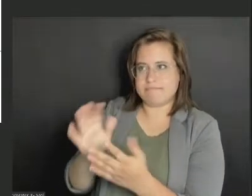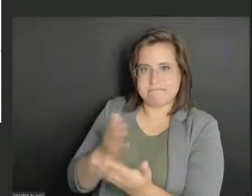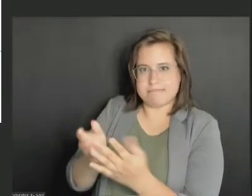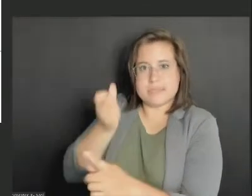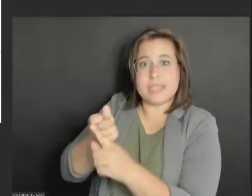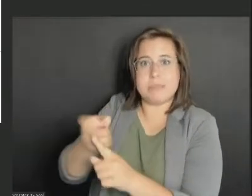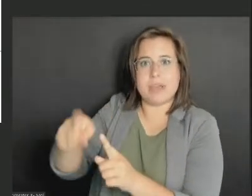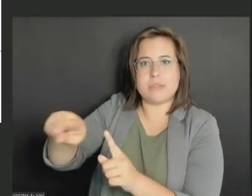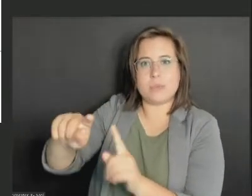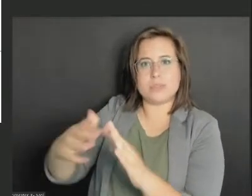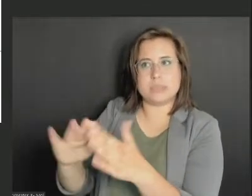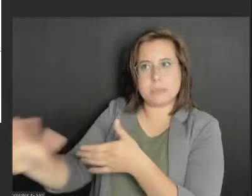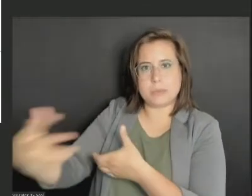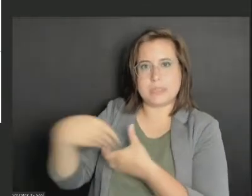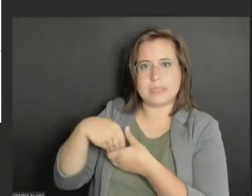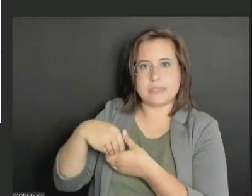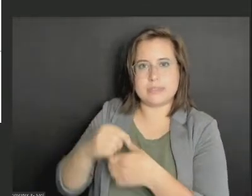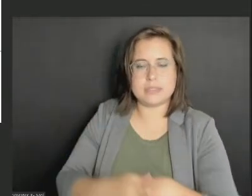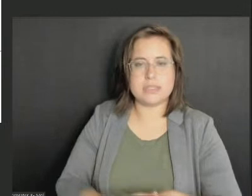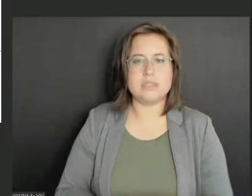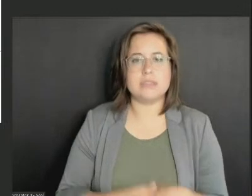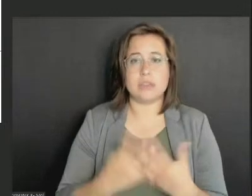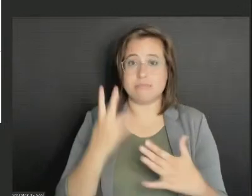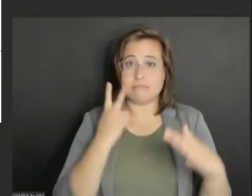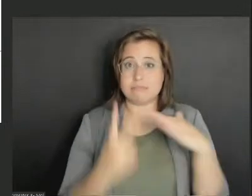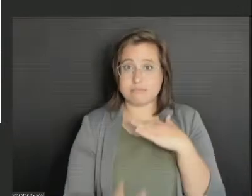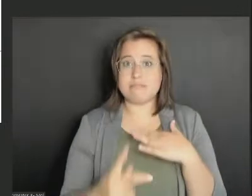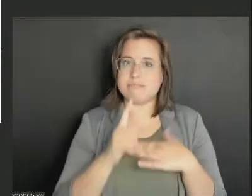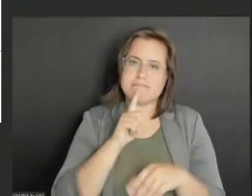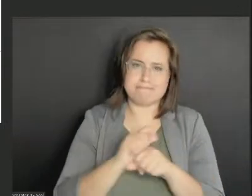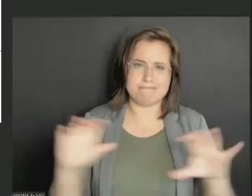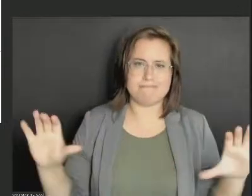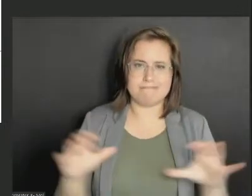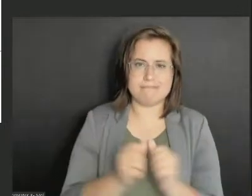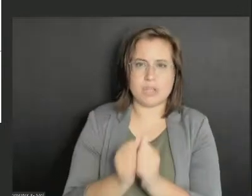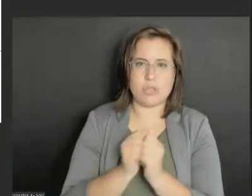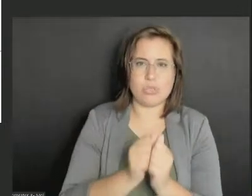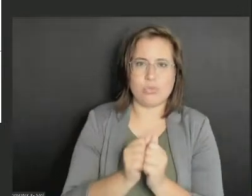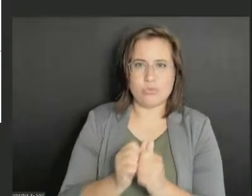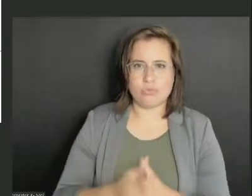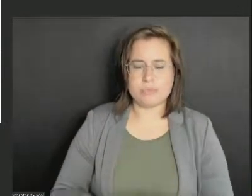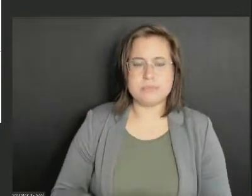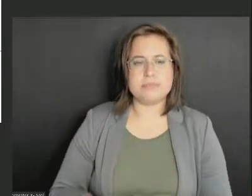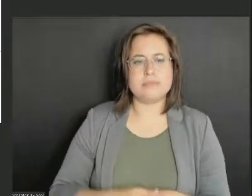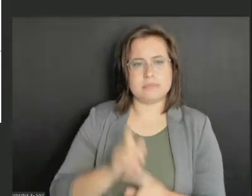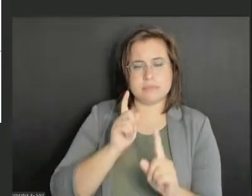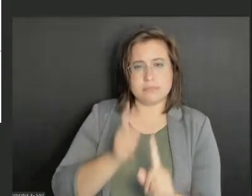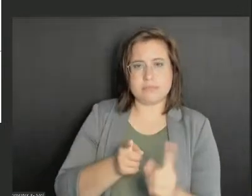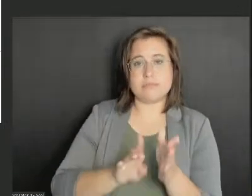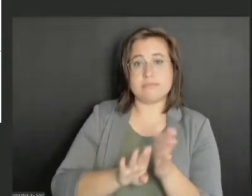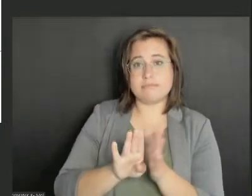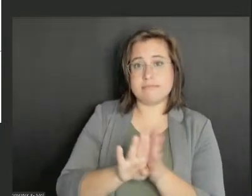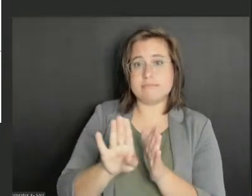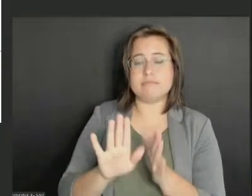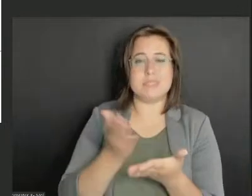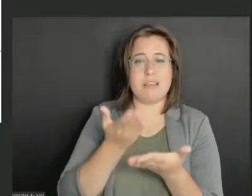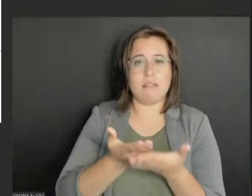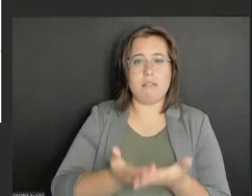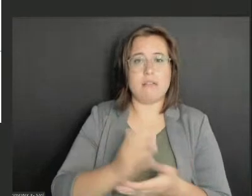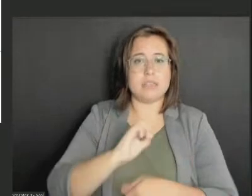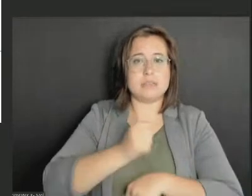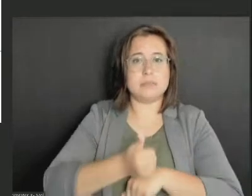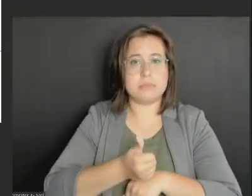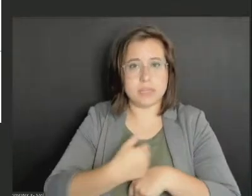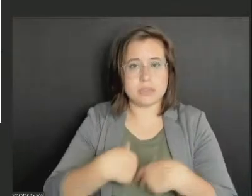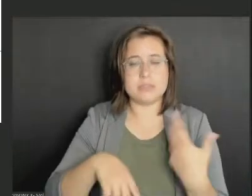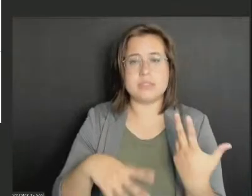The way forward is truly together, seeking to communicate evidence-based information in ways that are culturally and linguistically